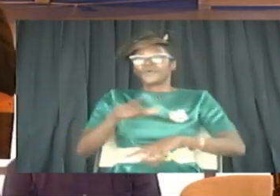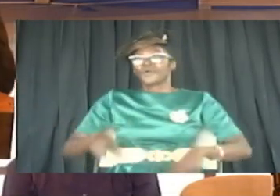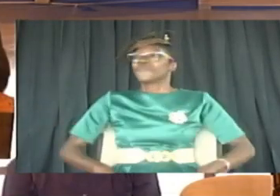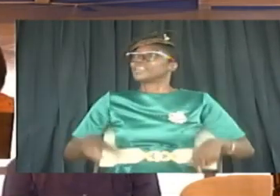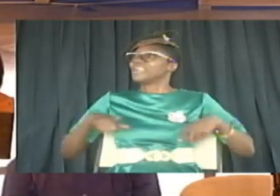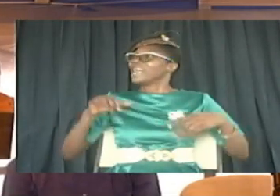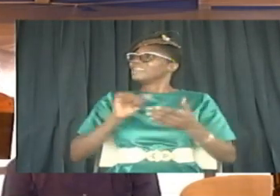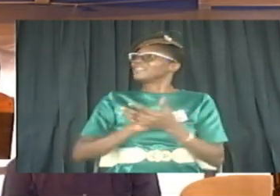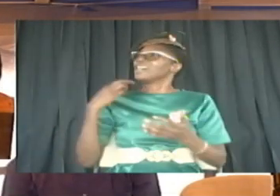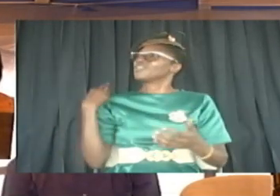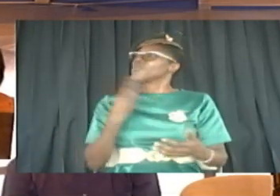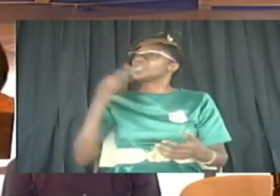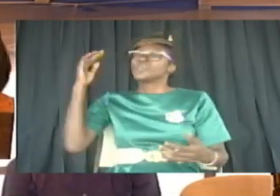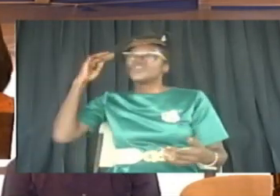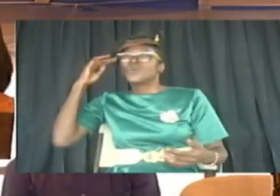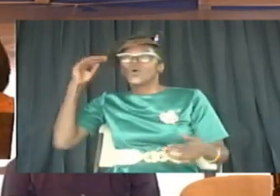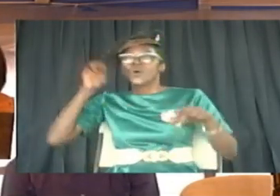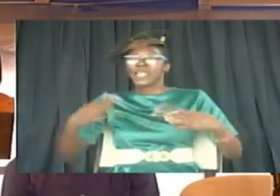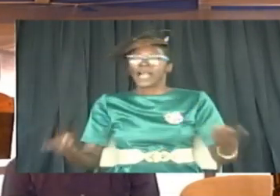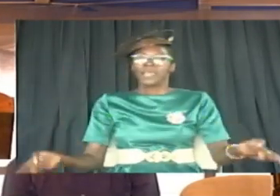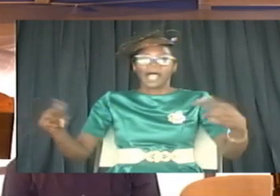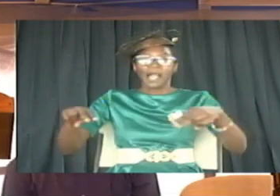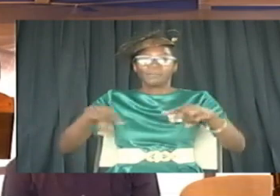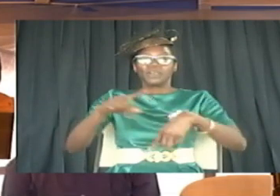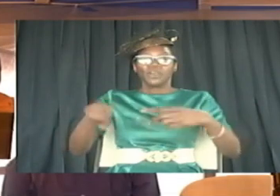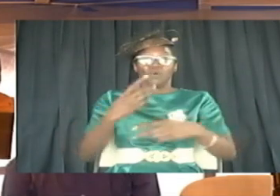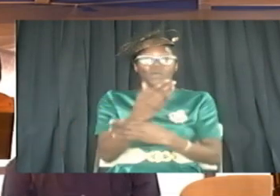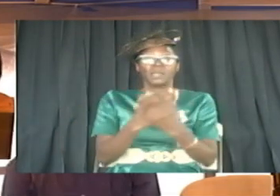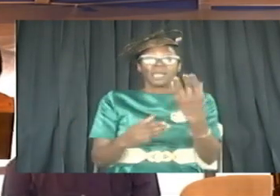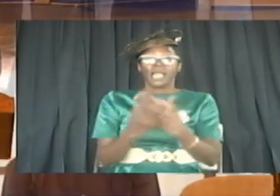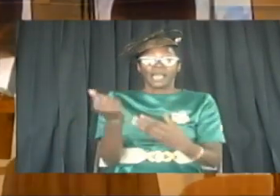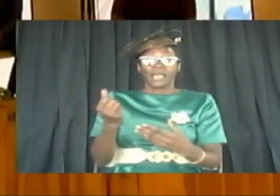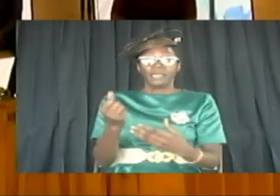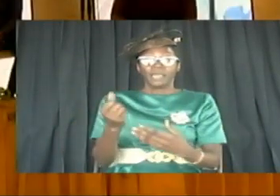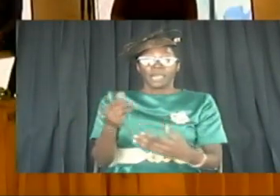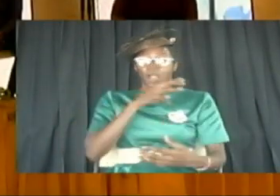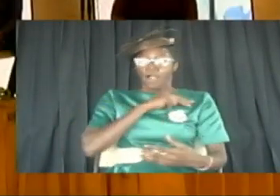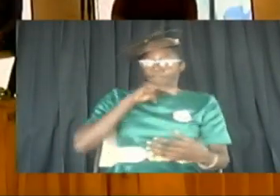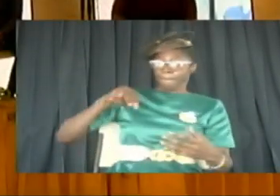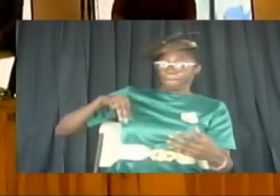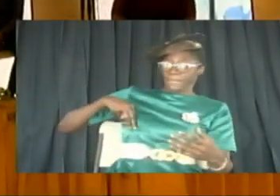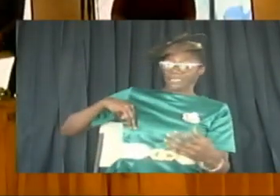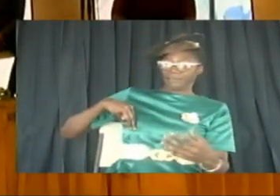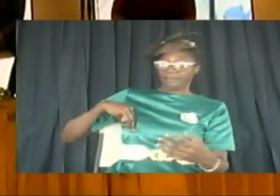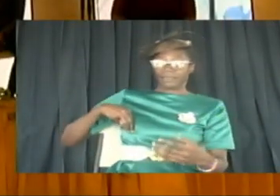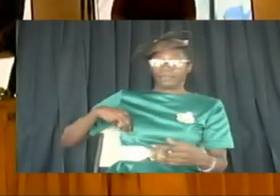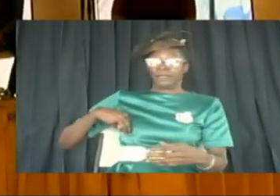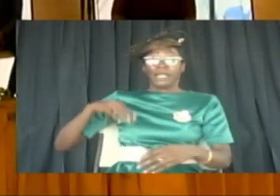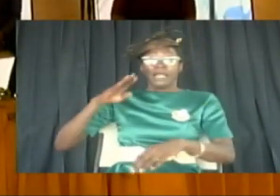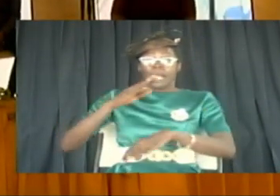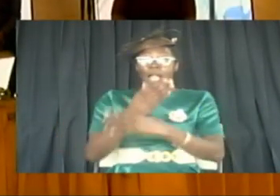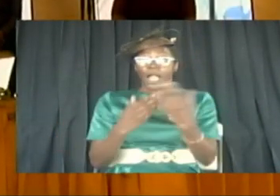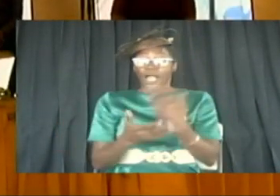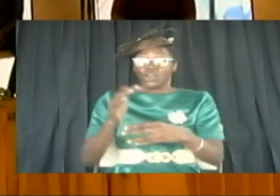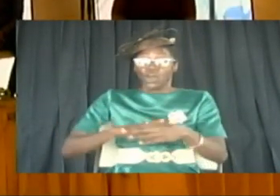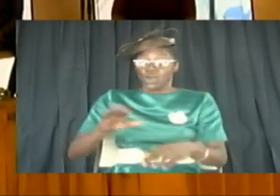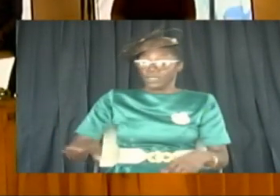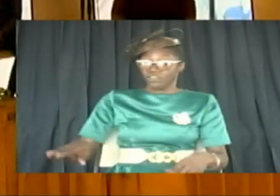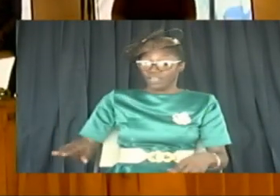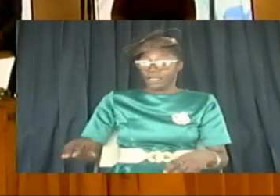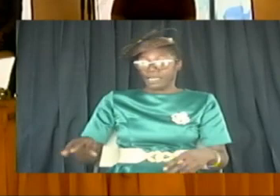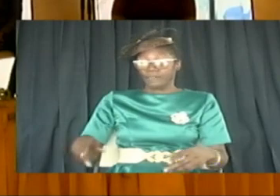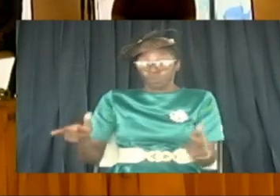know can happen when the hand of the minister is laid upon the child. And so very shortly,